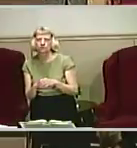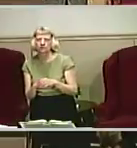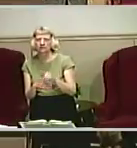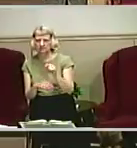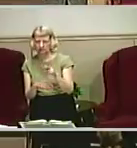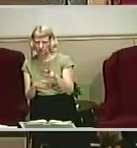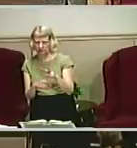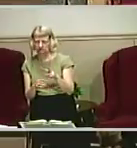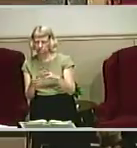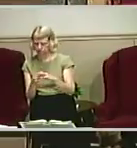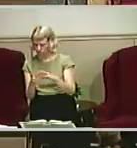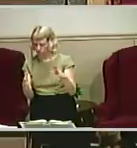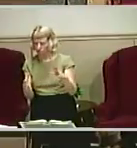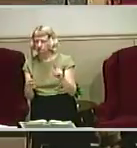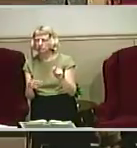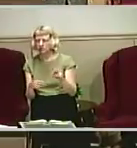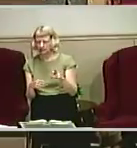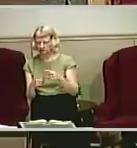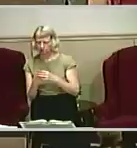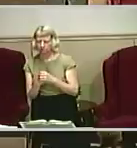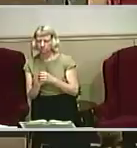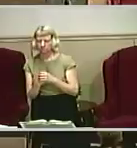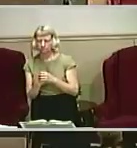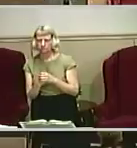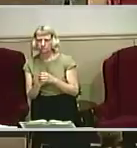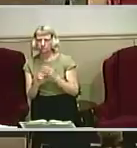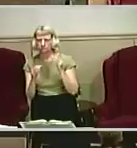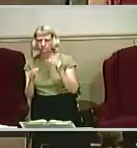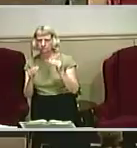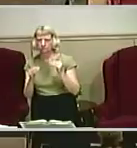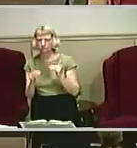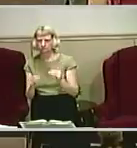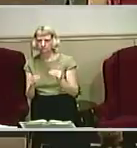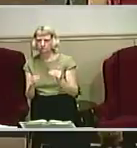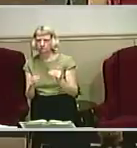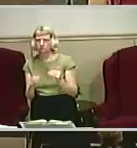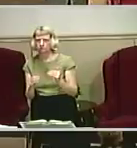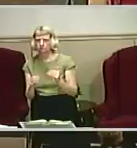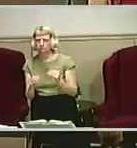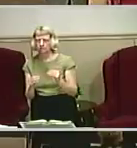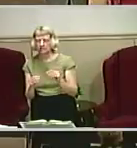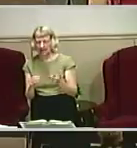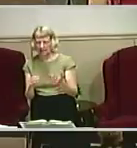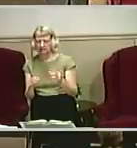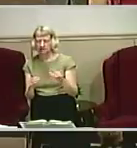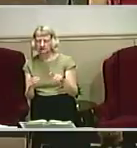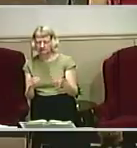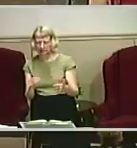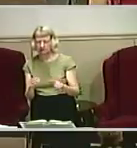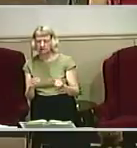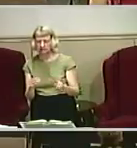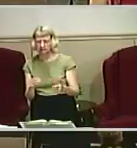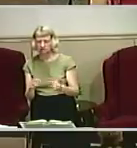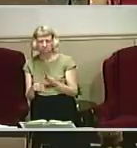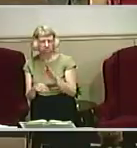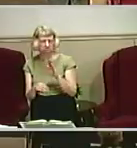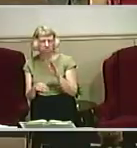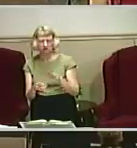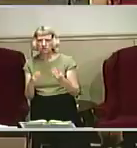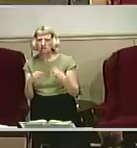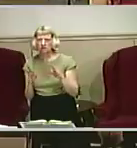TV. We could give up the TV. And then we went down, okay, this is what we can give up, this is what we can give up. Can I tell you, we never had to give up